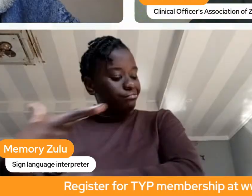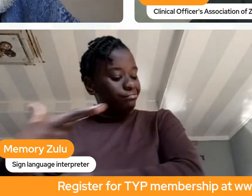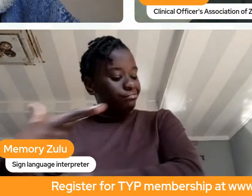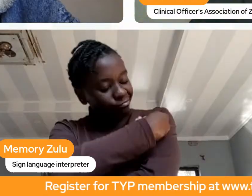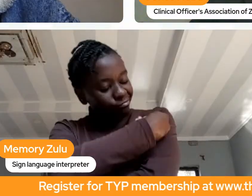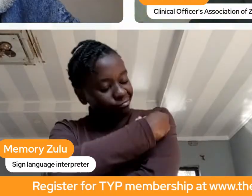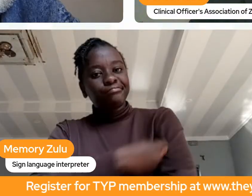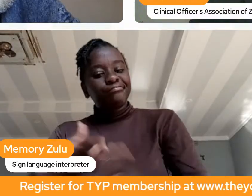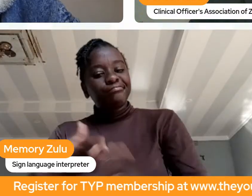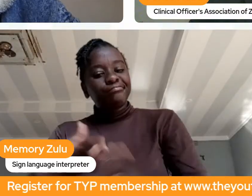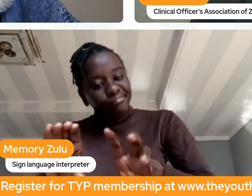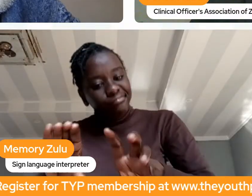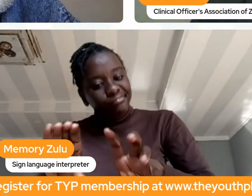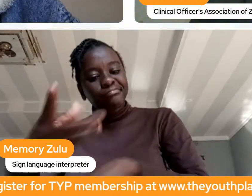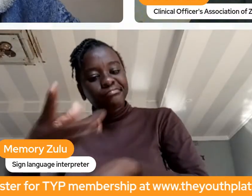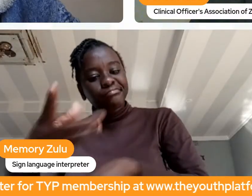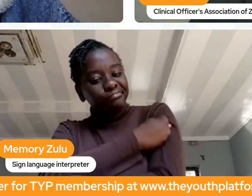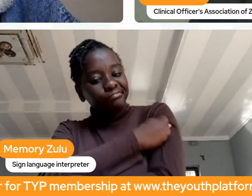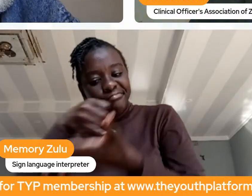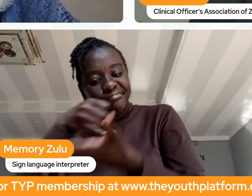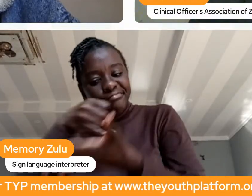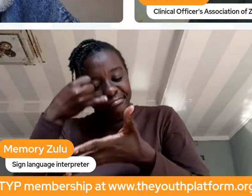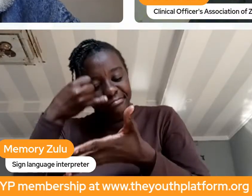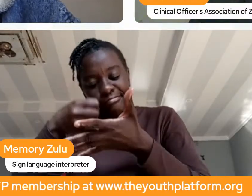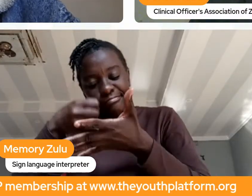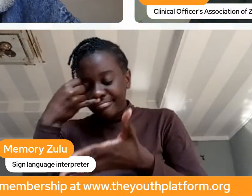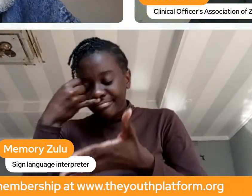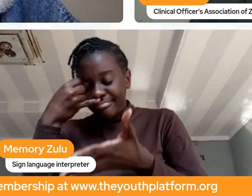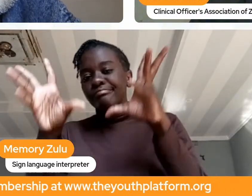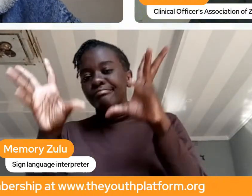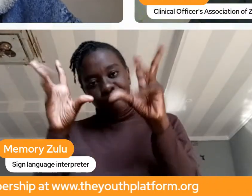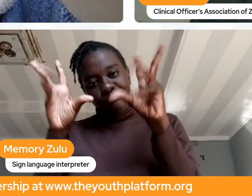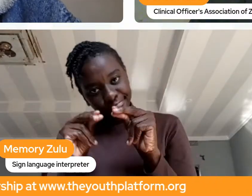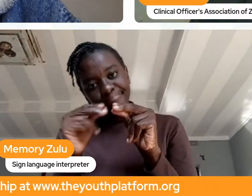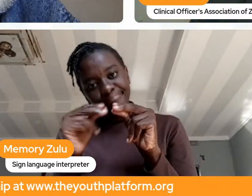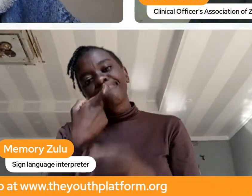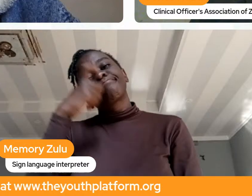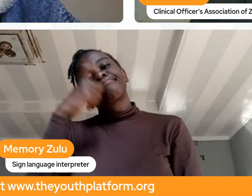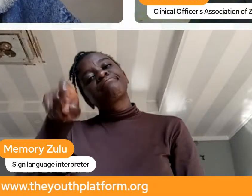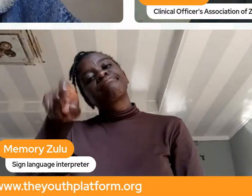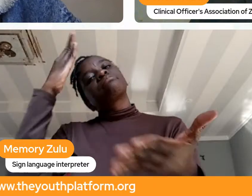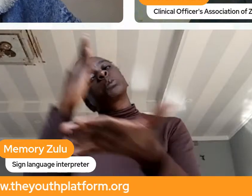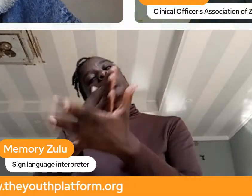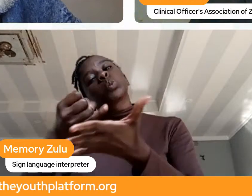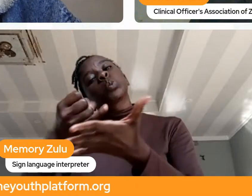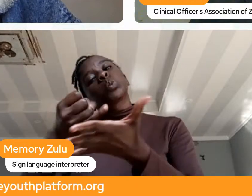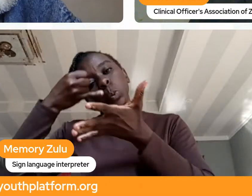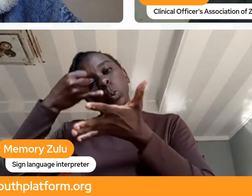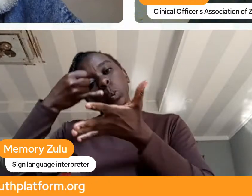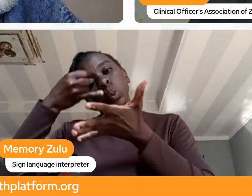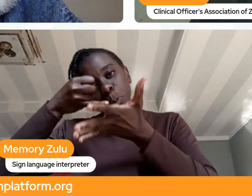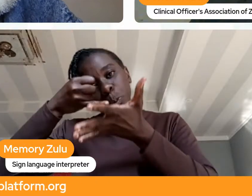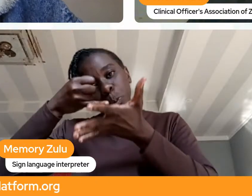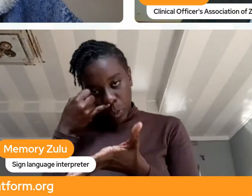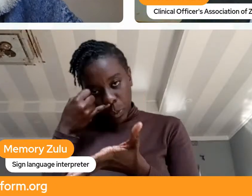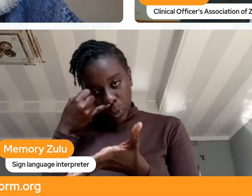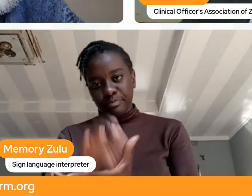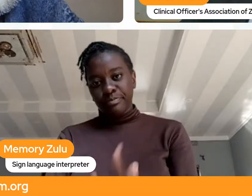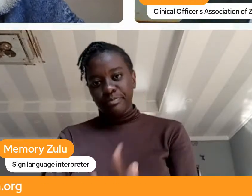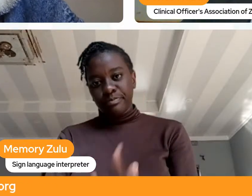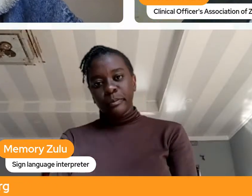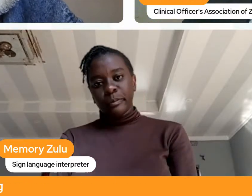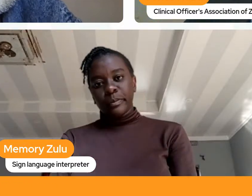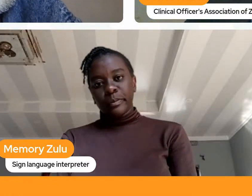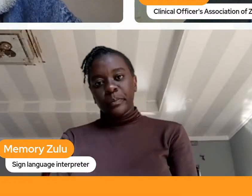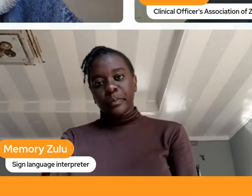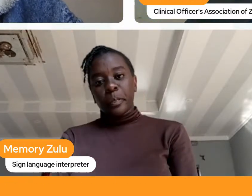sexual behaviors. So when you are drunk, you've got no control of a proper usage of a condom. You might say you